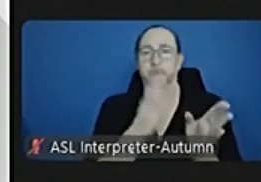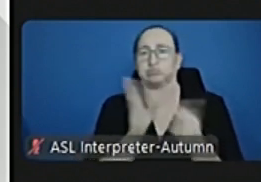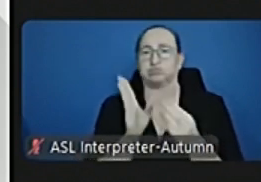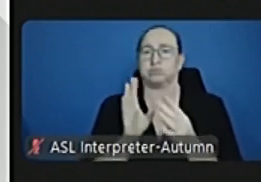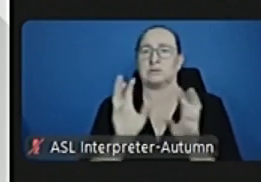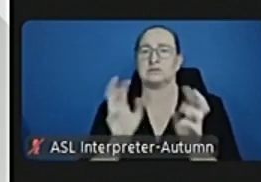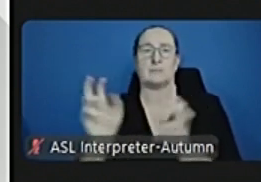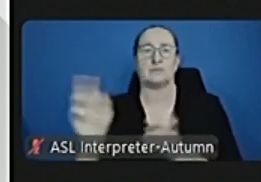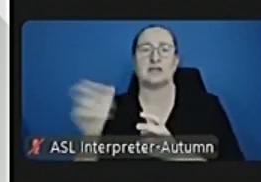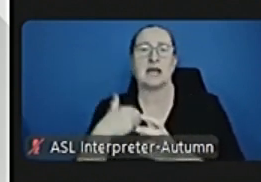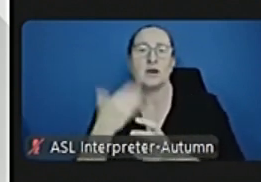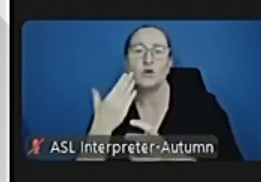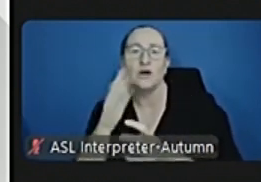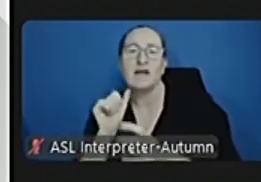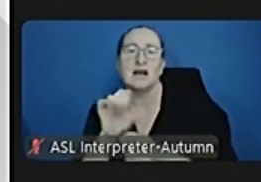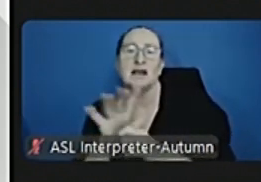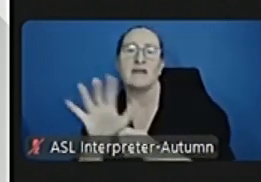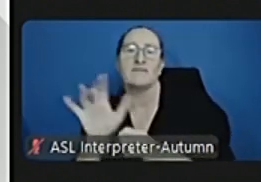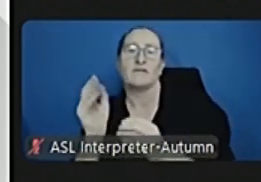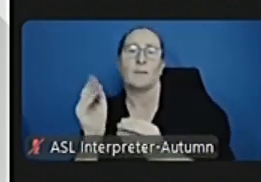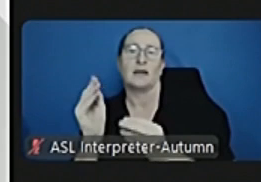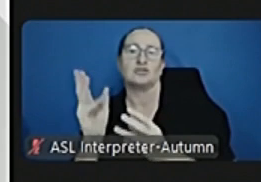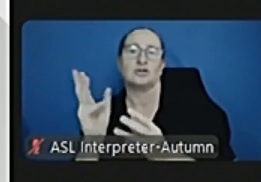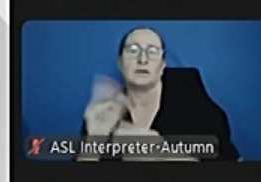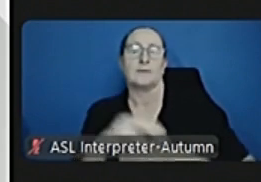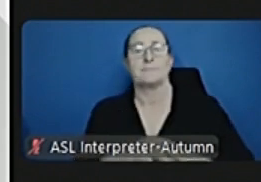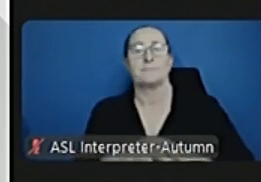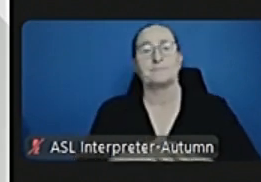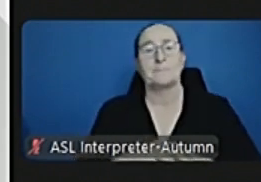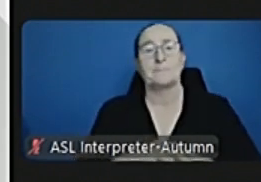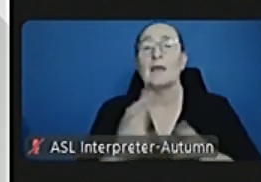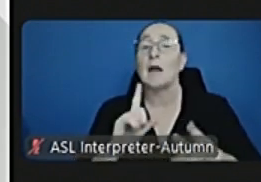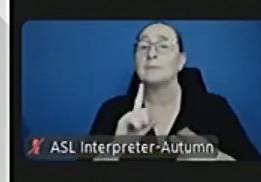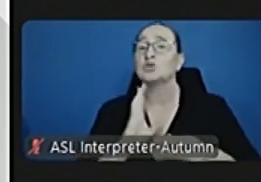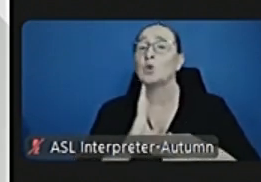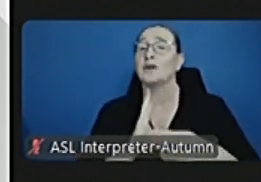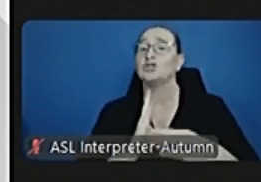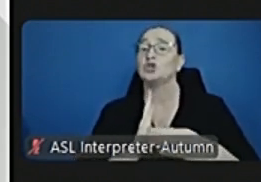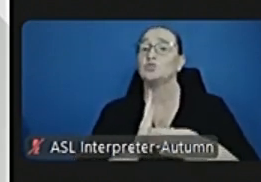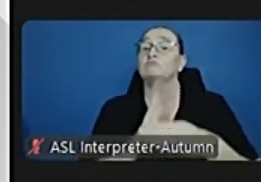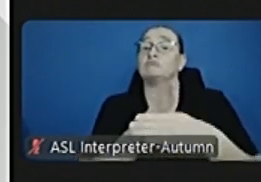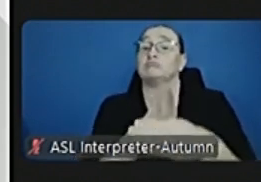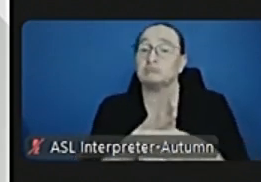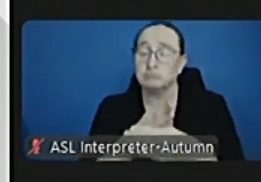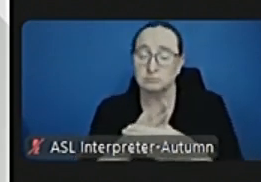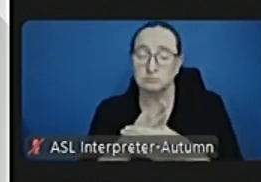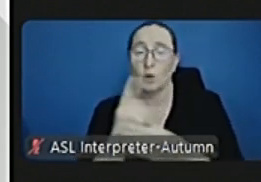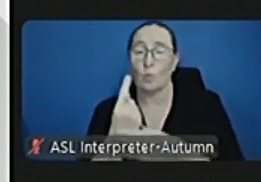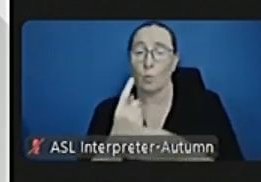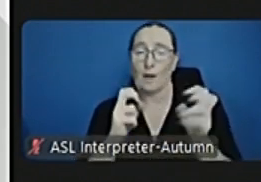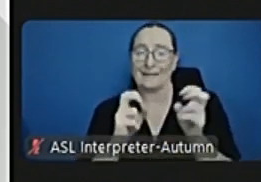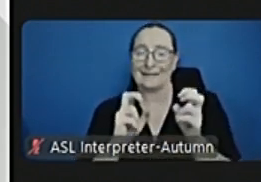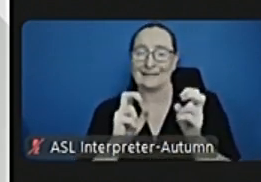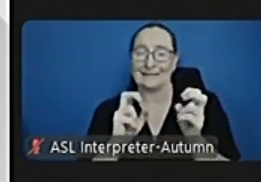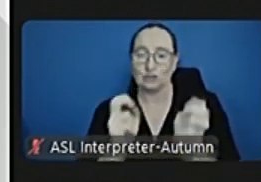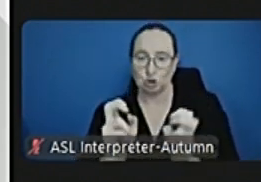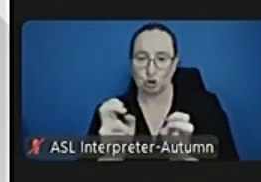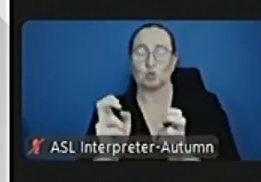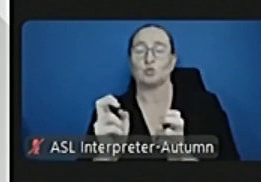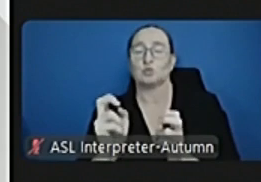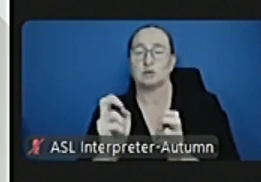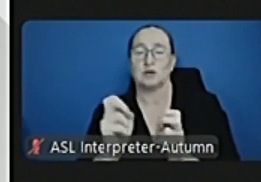And I don't know if I have enough information. And I'll just interject really quickly. One of the issues with this is from a